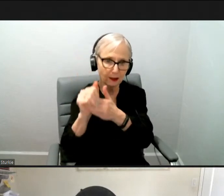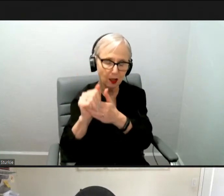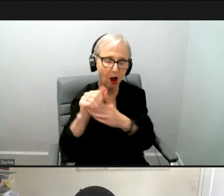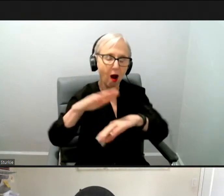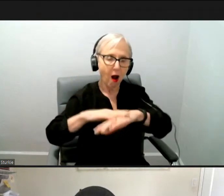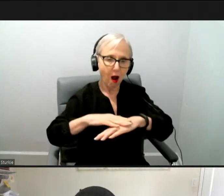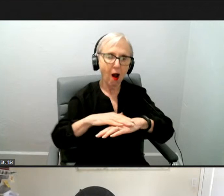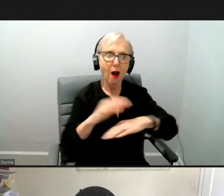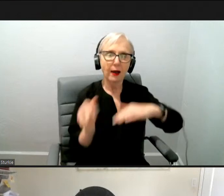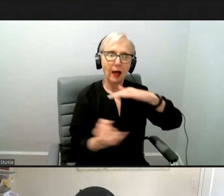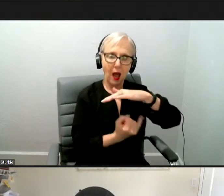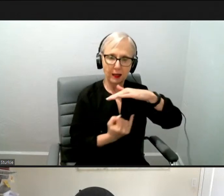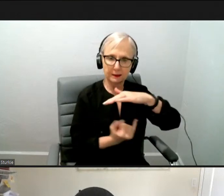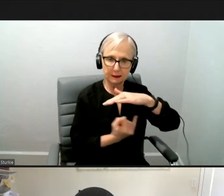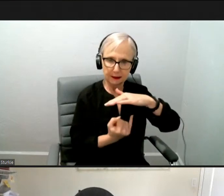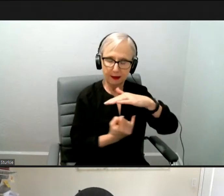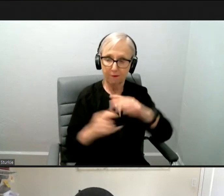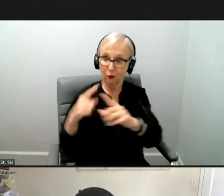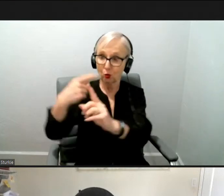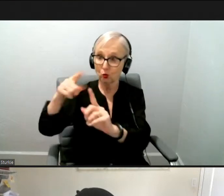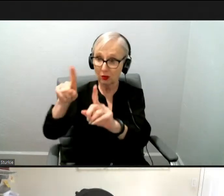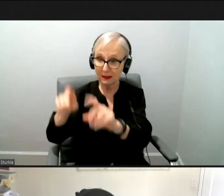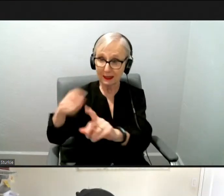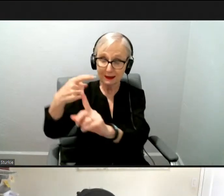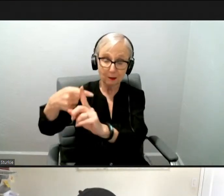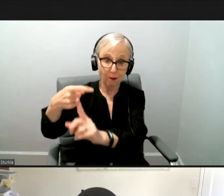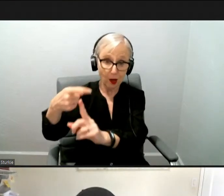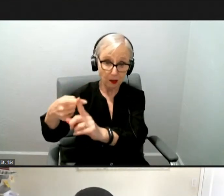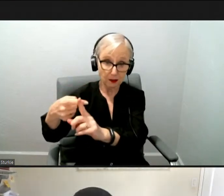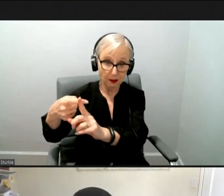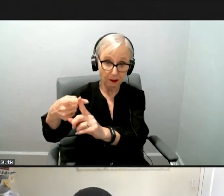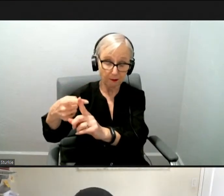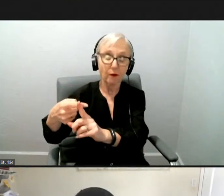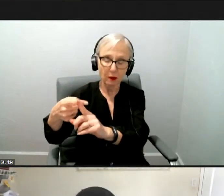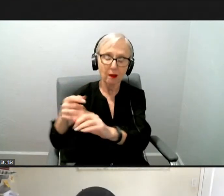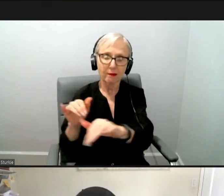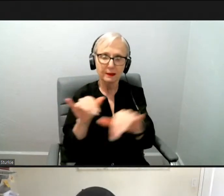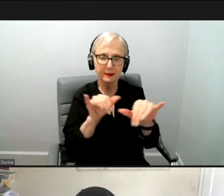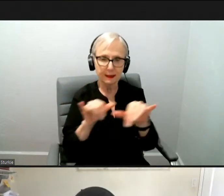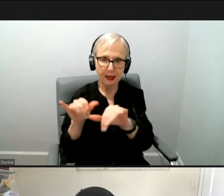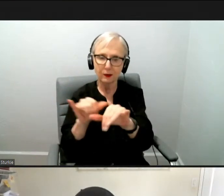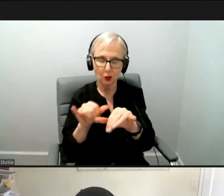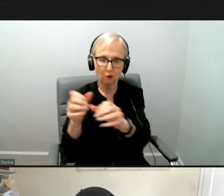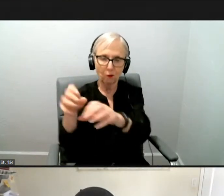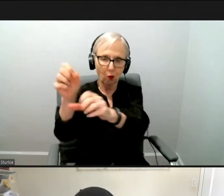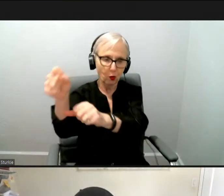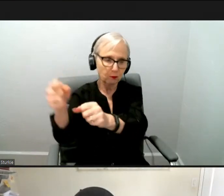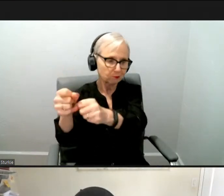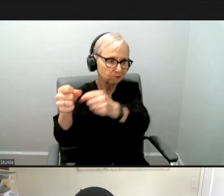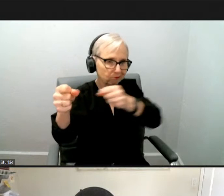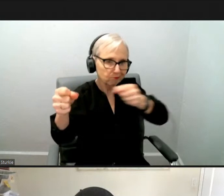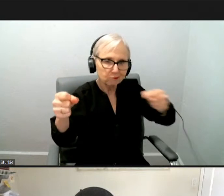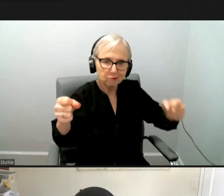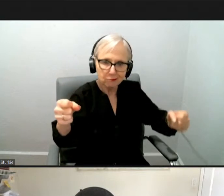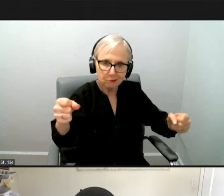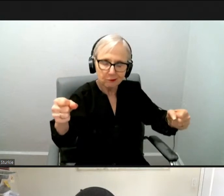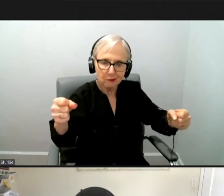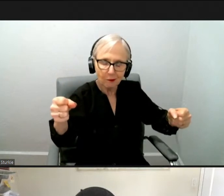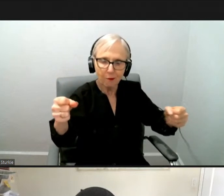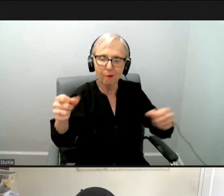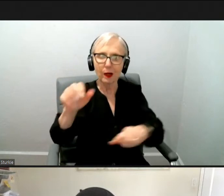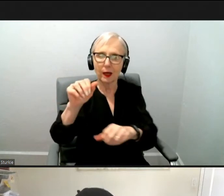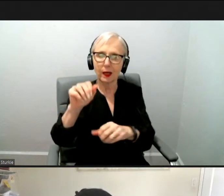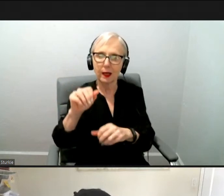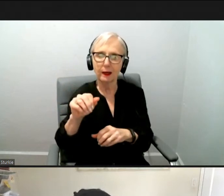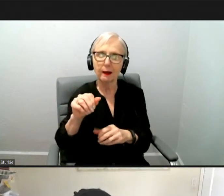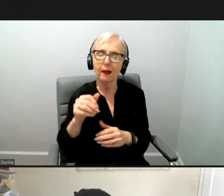So individuals that test positive, isolation standards for individuals, given concerns about worker shortages,